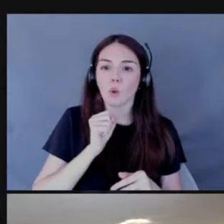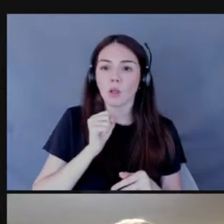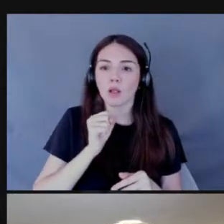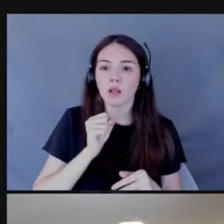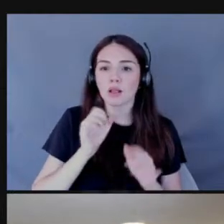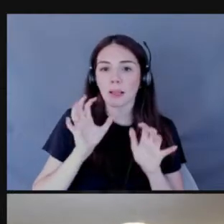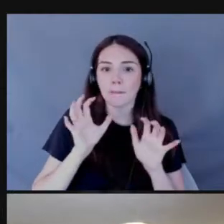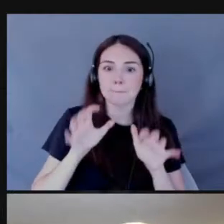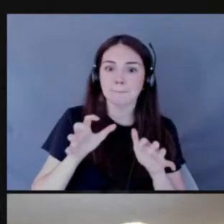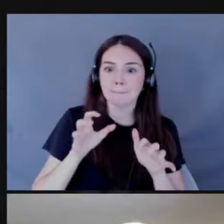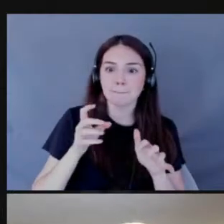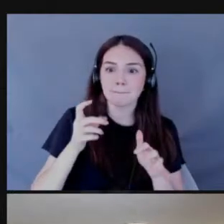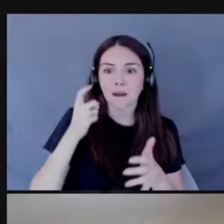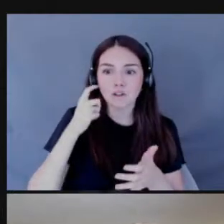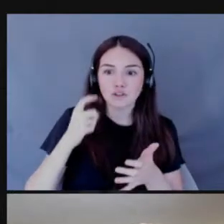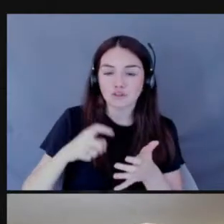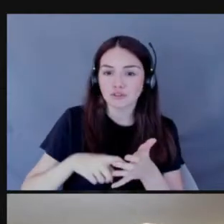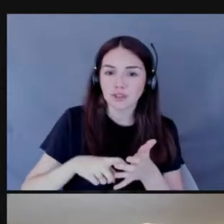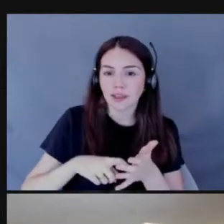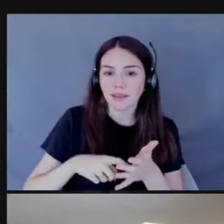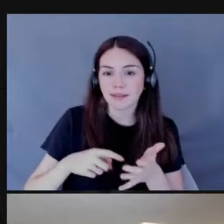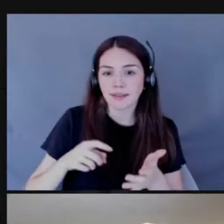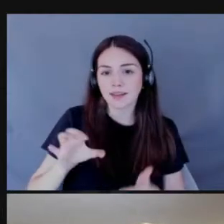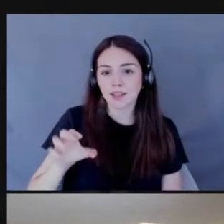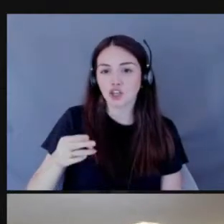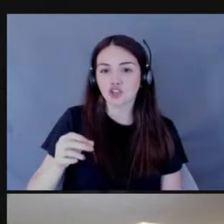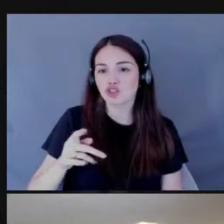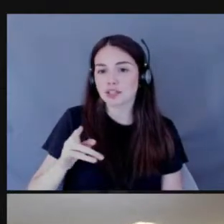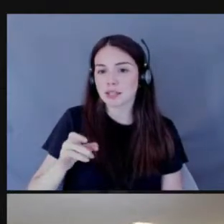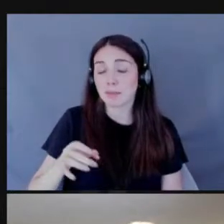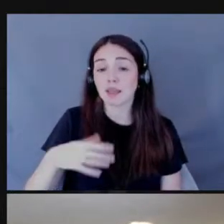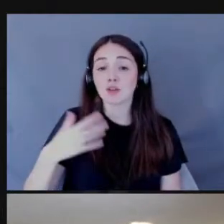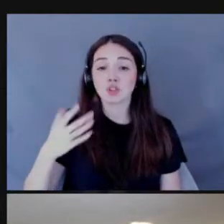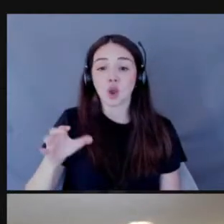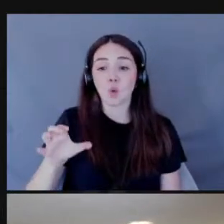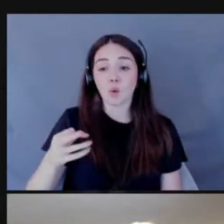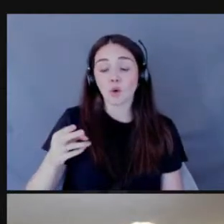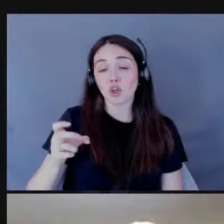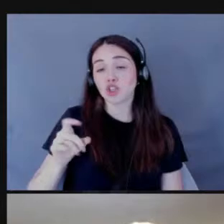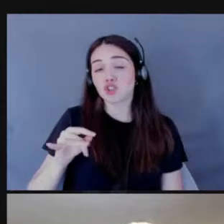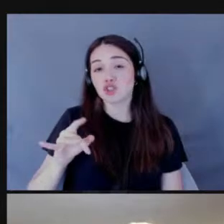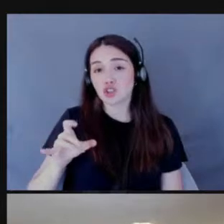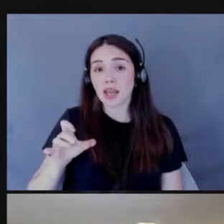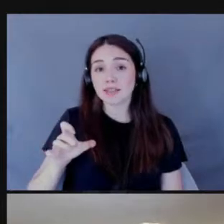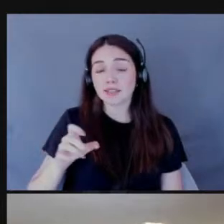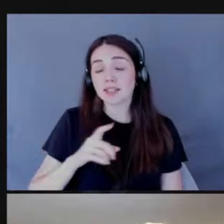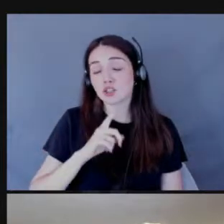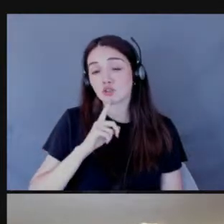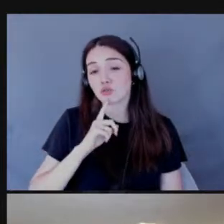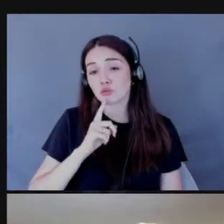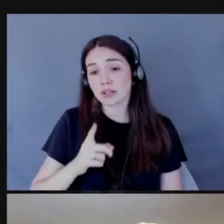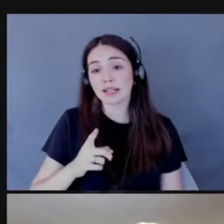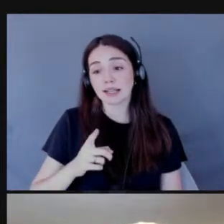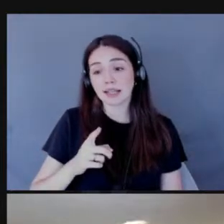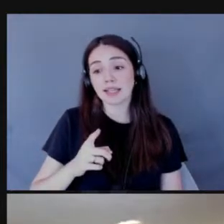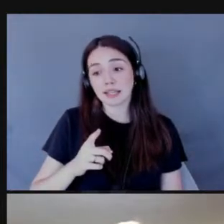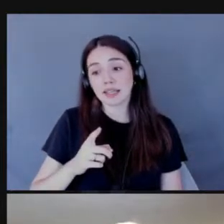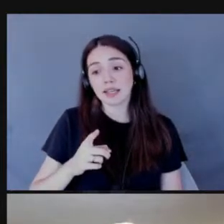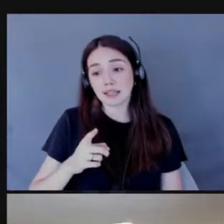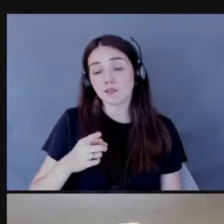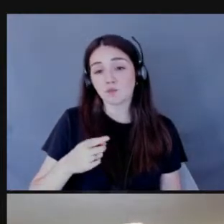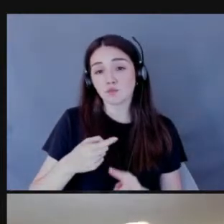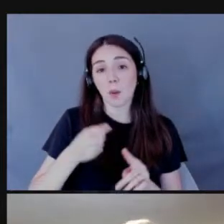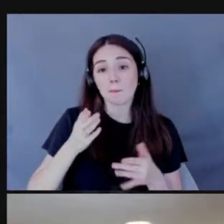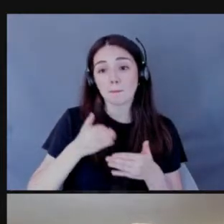in the Chesapeake or its tributaries. And so Chessie is really very much a product of the kind of